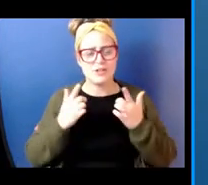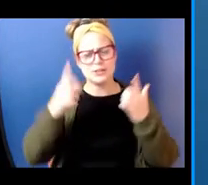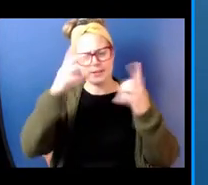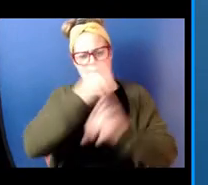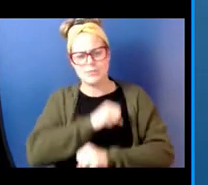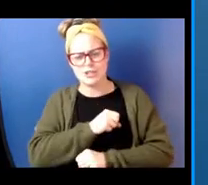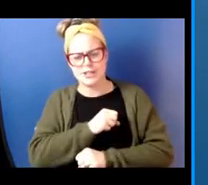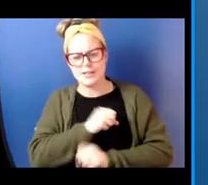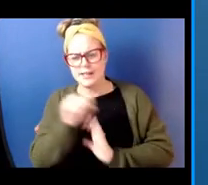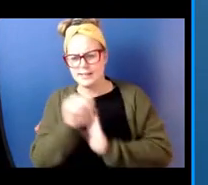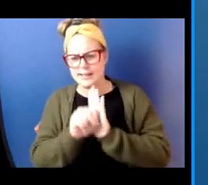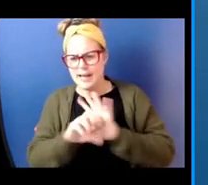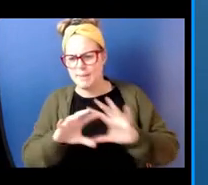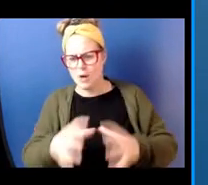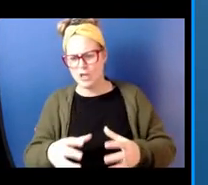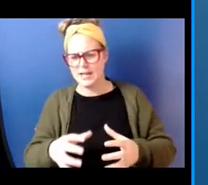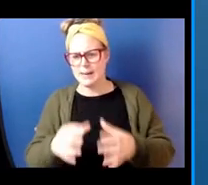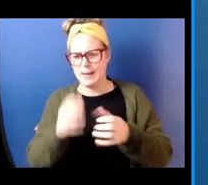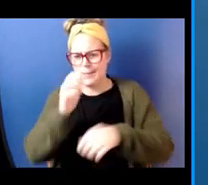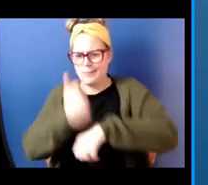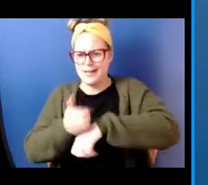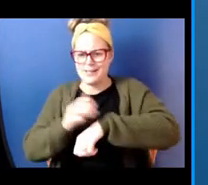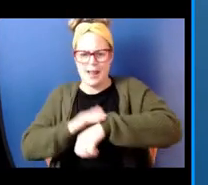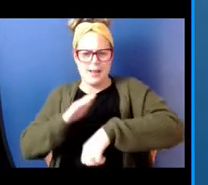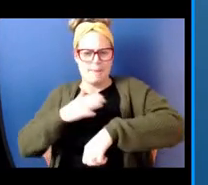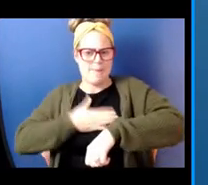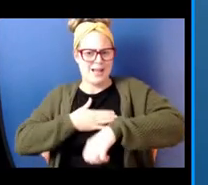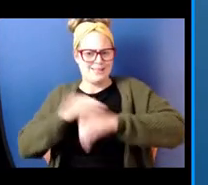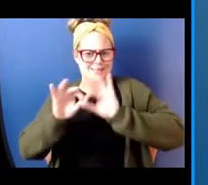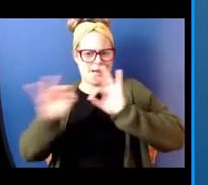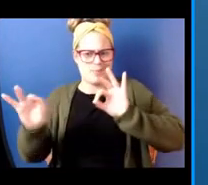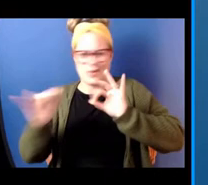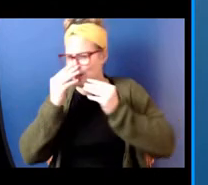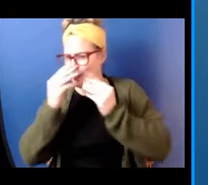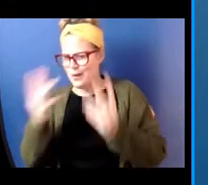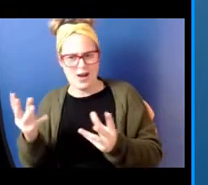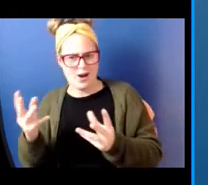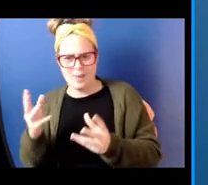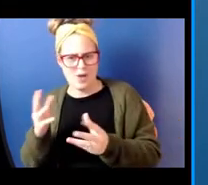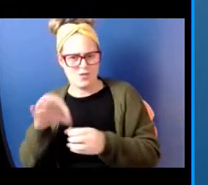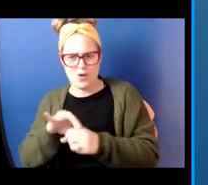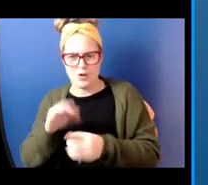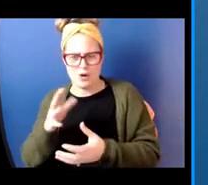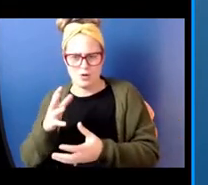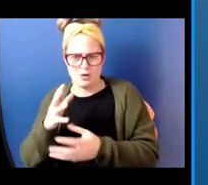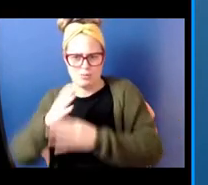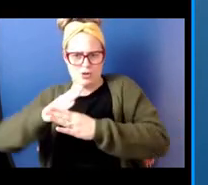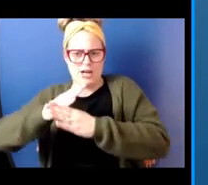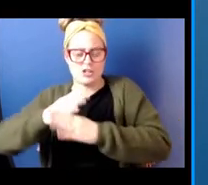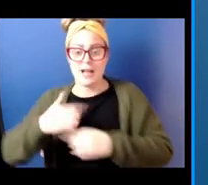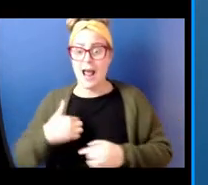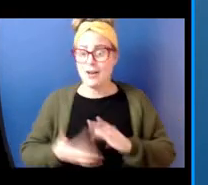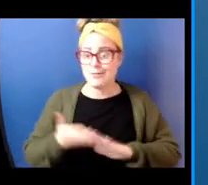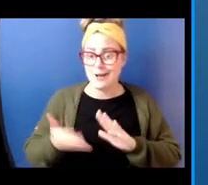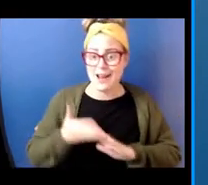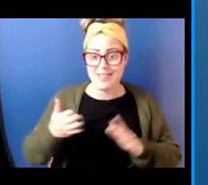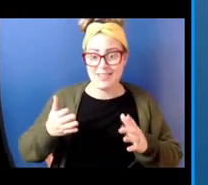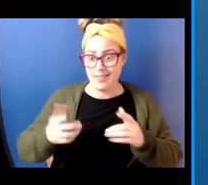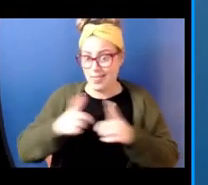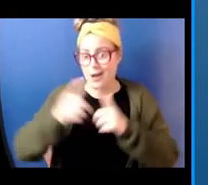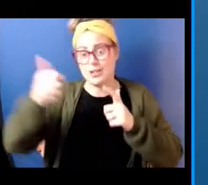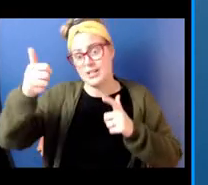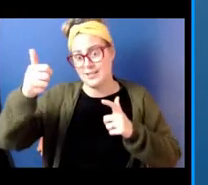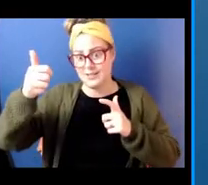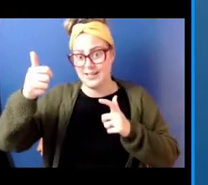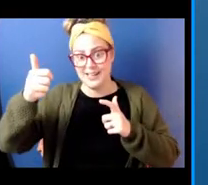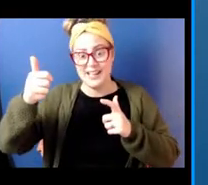here that state parties based on my statement don't care about voter protection that's absolutely incorrect I ran one of the largest water protection programs of any state party spent